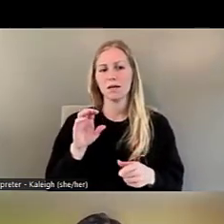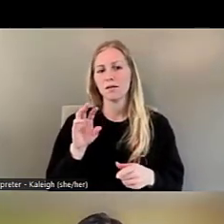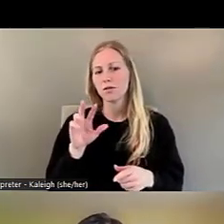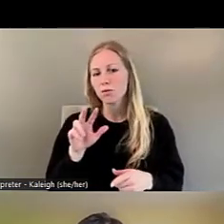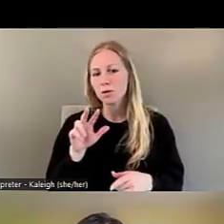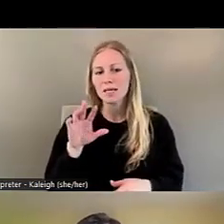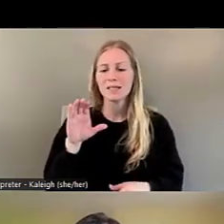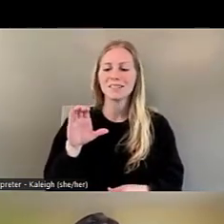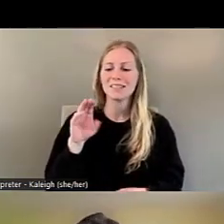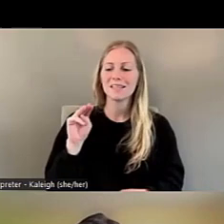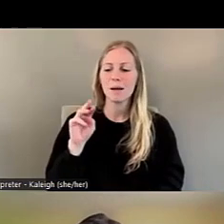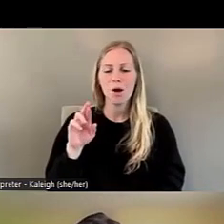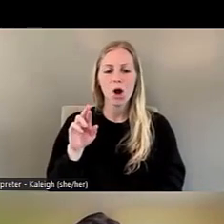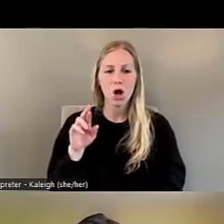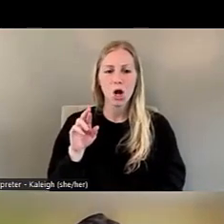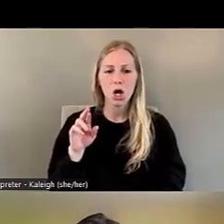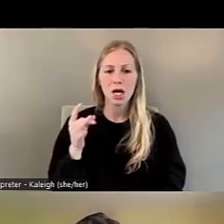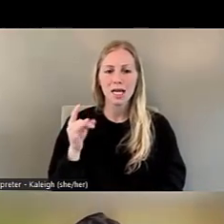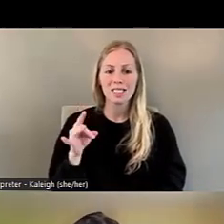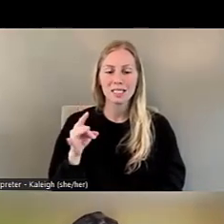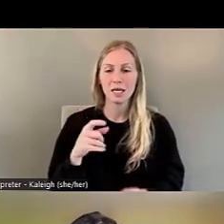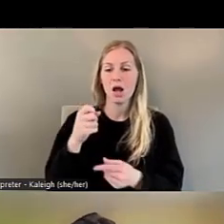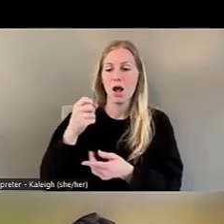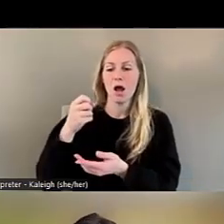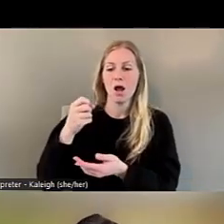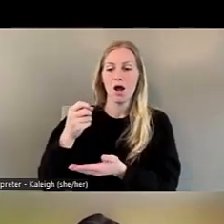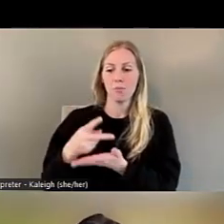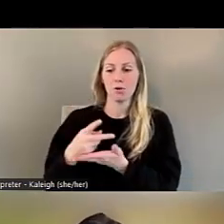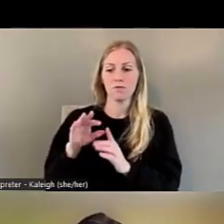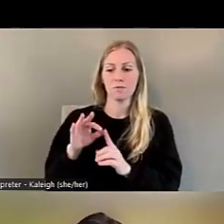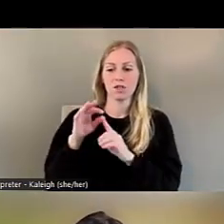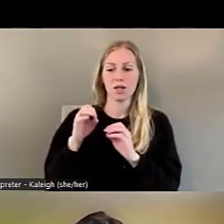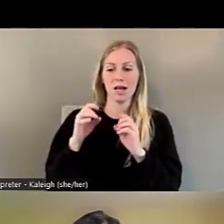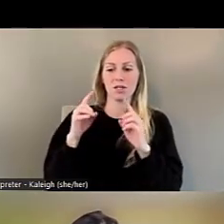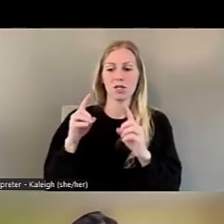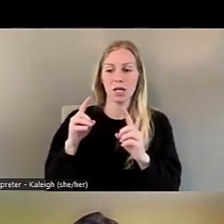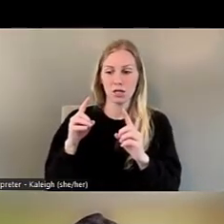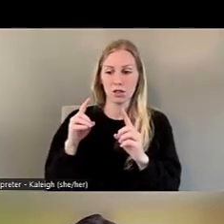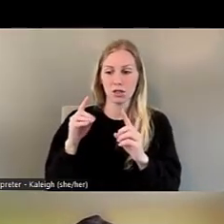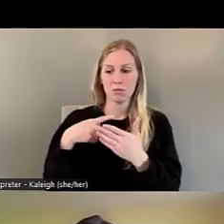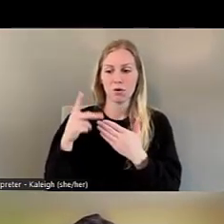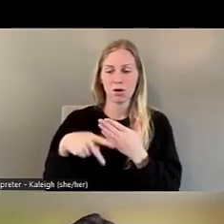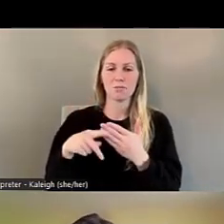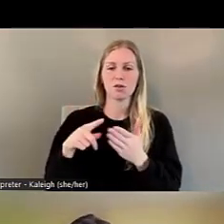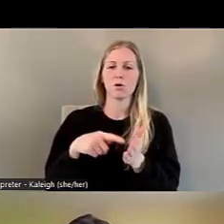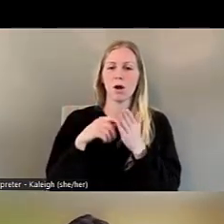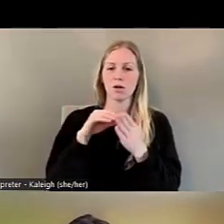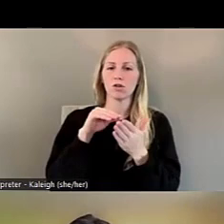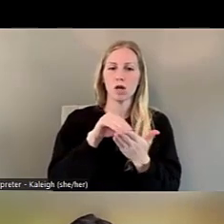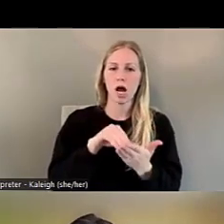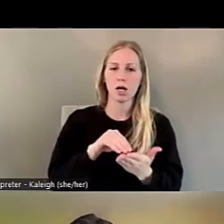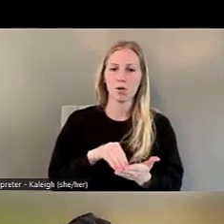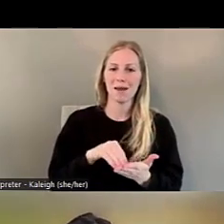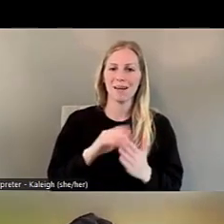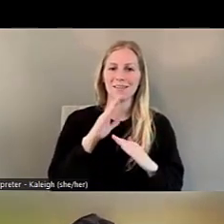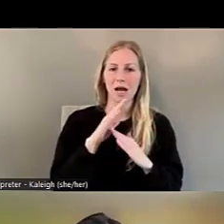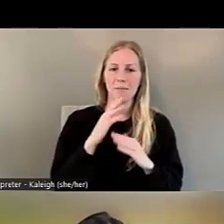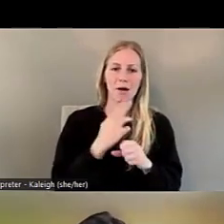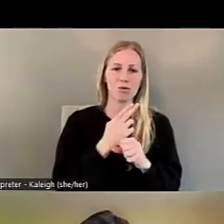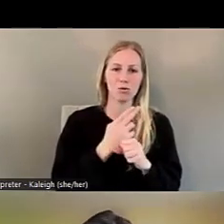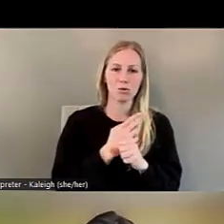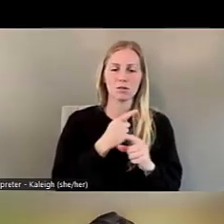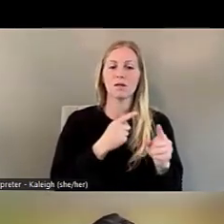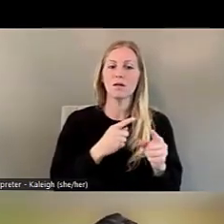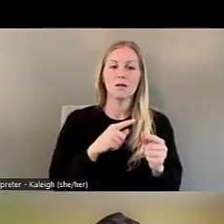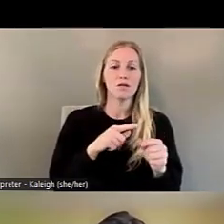that approved special education programs are required to document timeout room usage, including the length of time, the